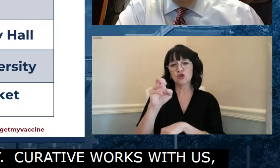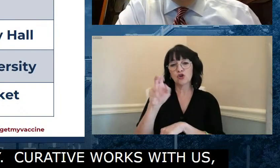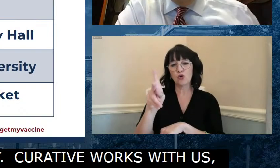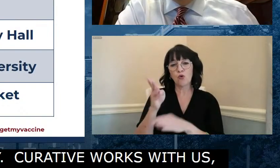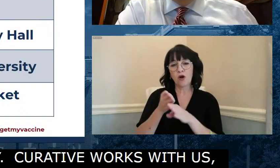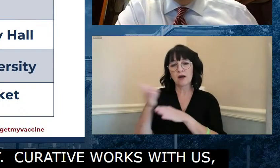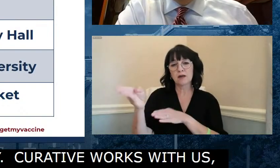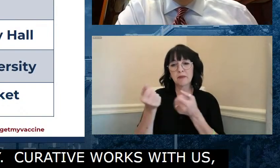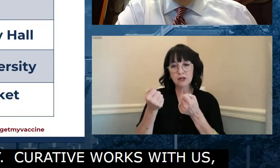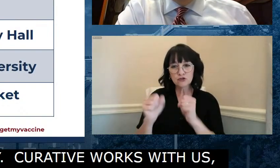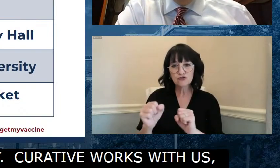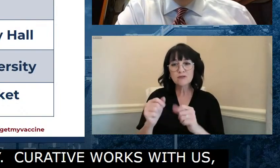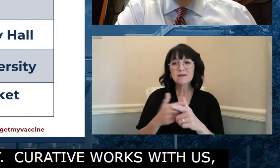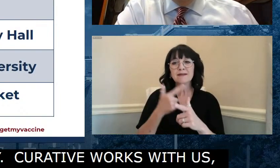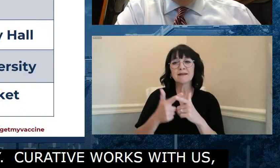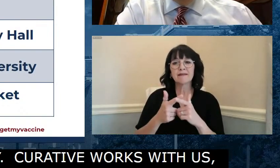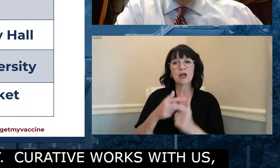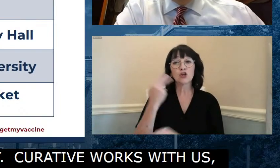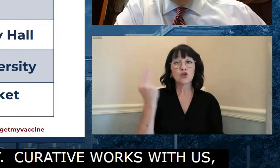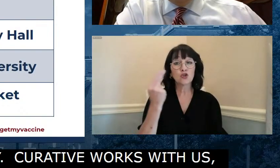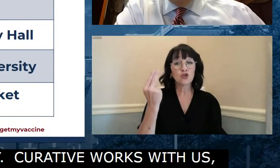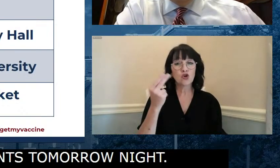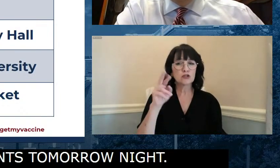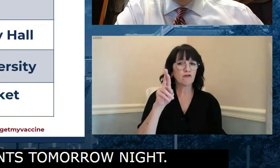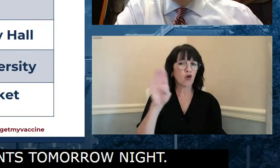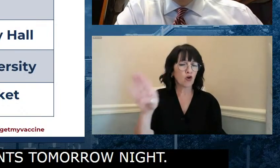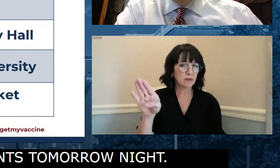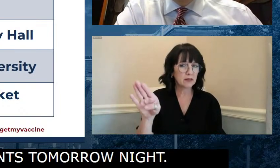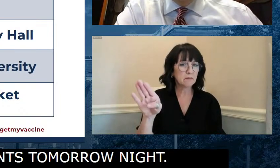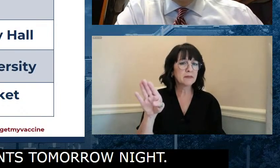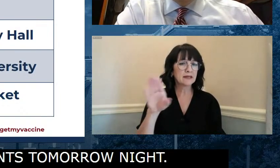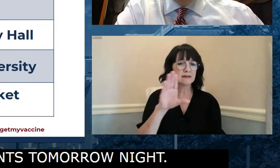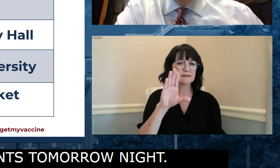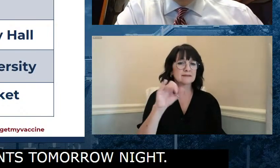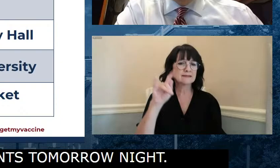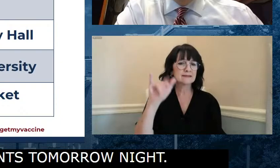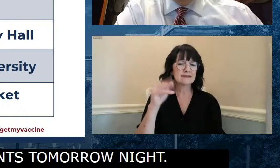the Farmers Market in Milford. But if you go to the website,